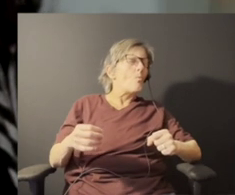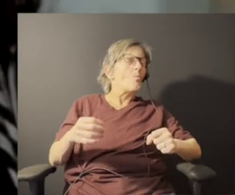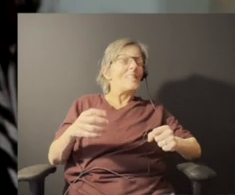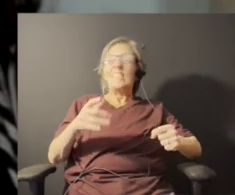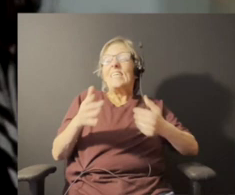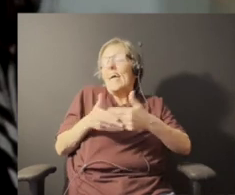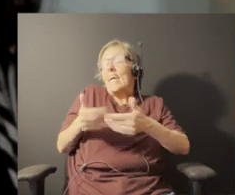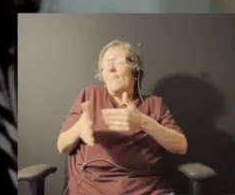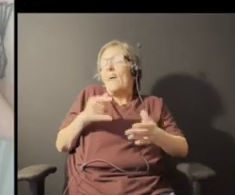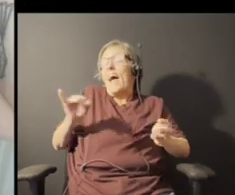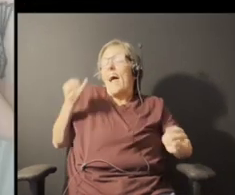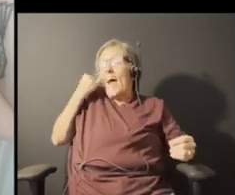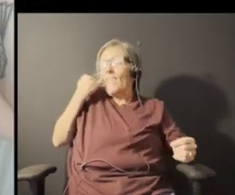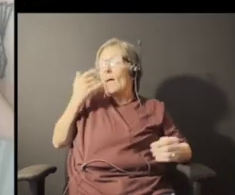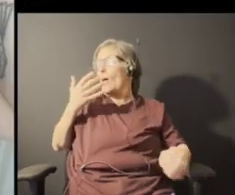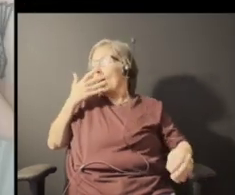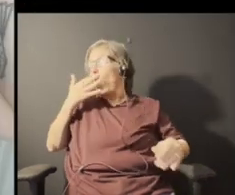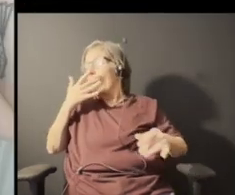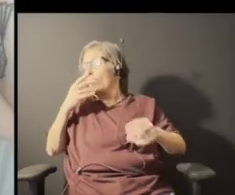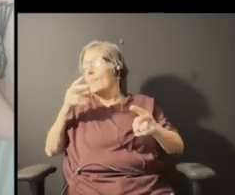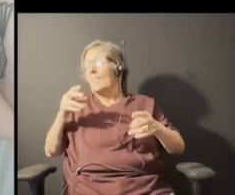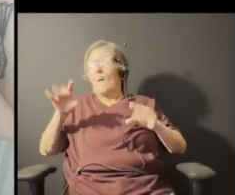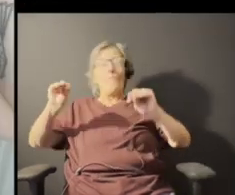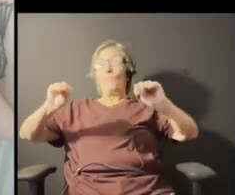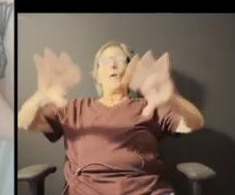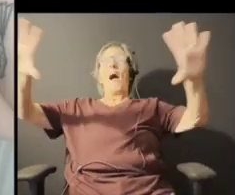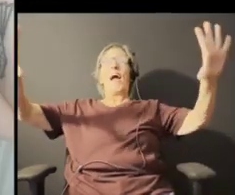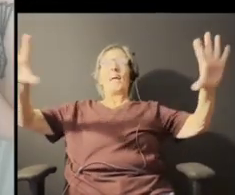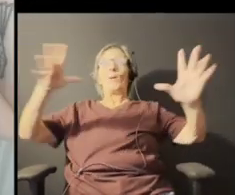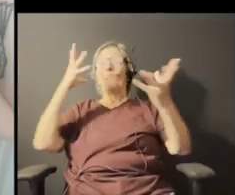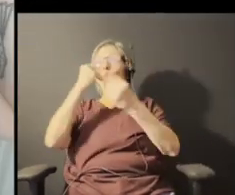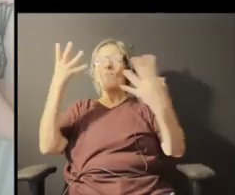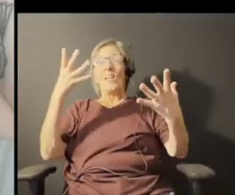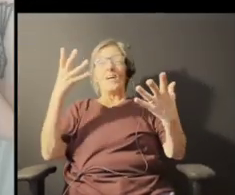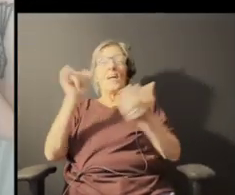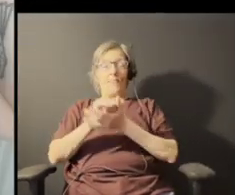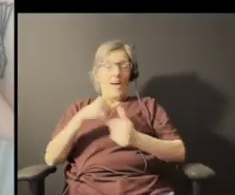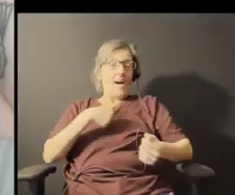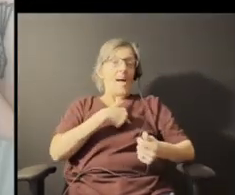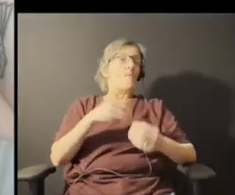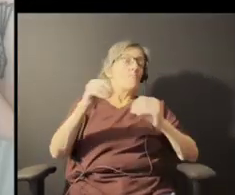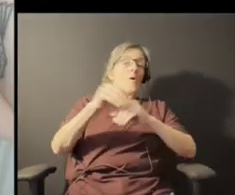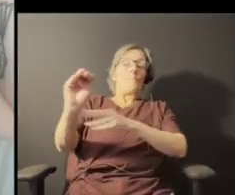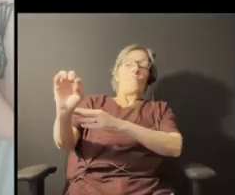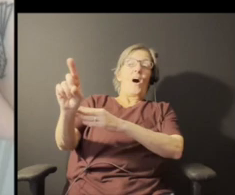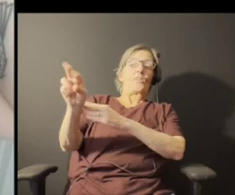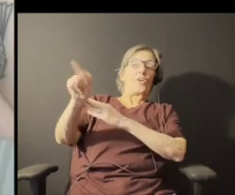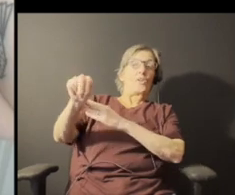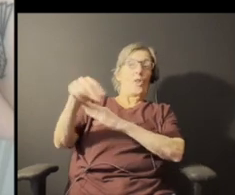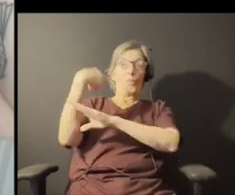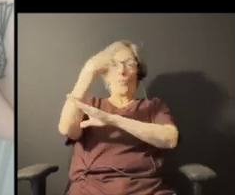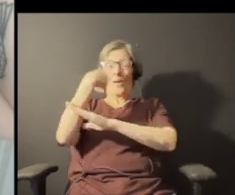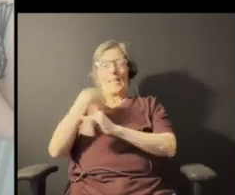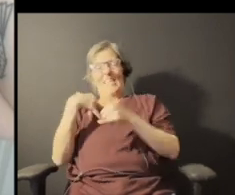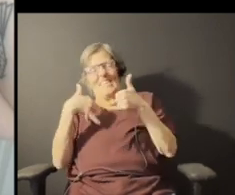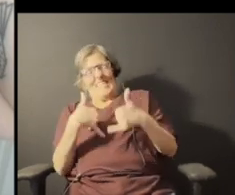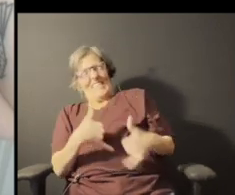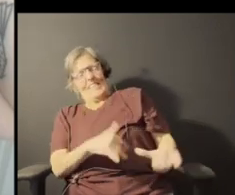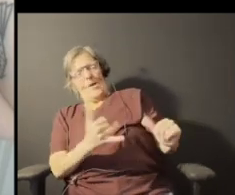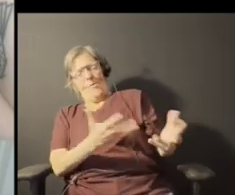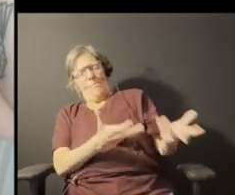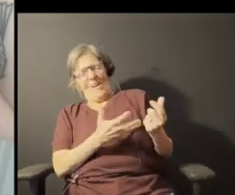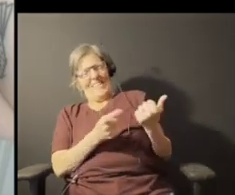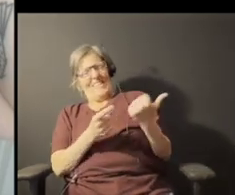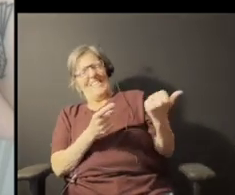that feel, even if the colors were vibrant, even if, you know, it had a more modern look to it, I still wanted